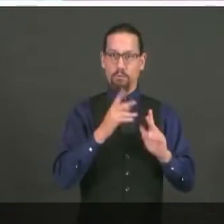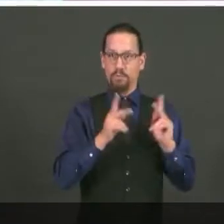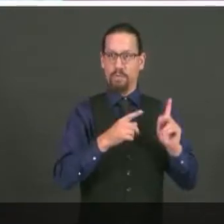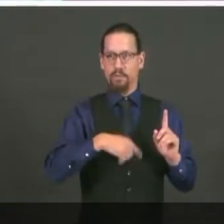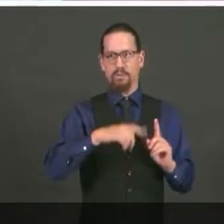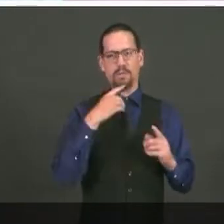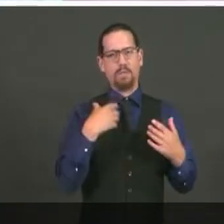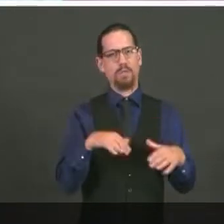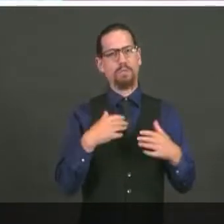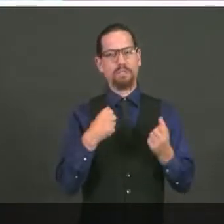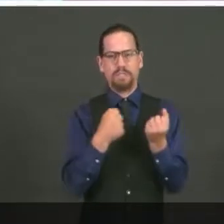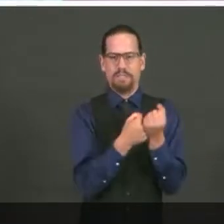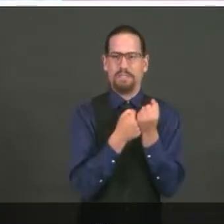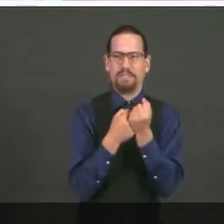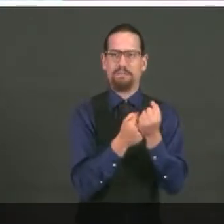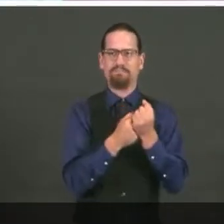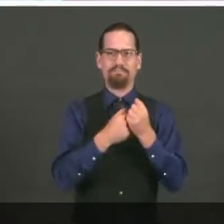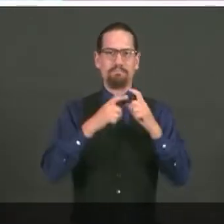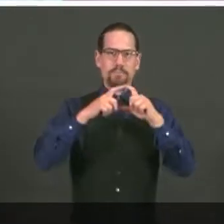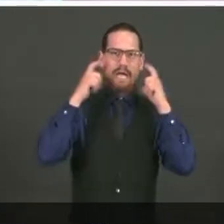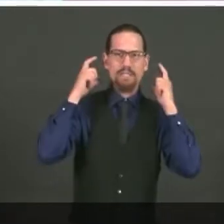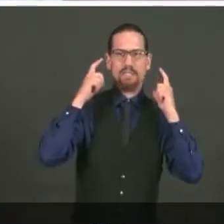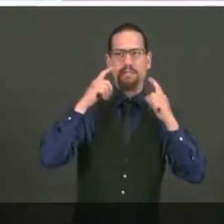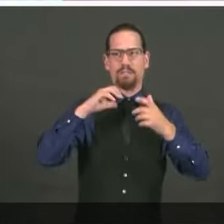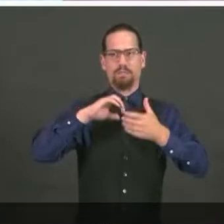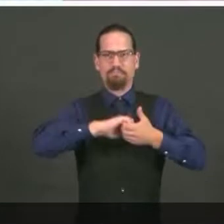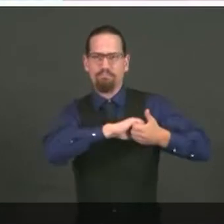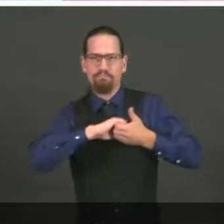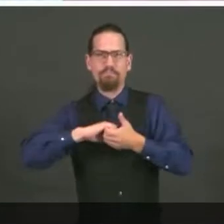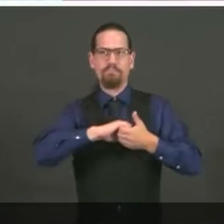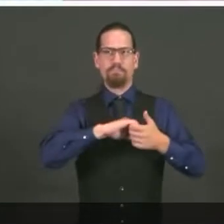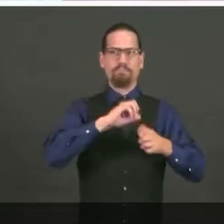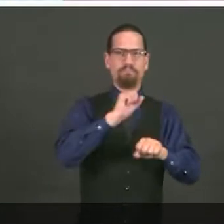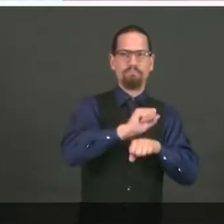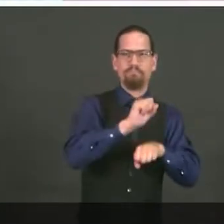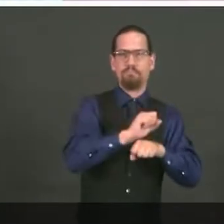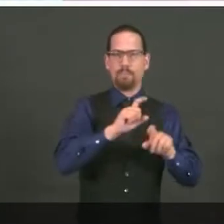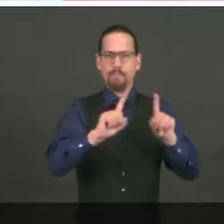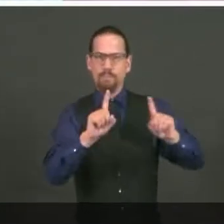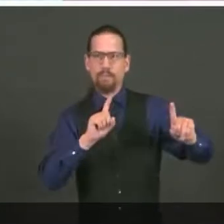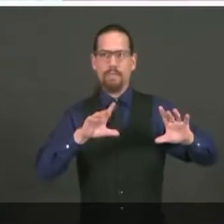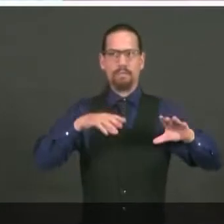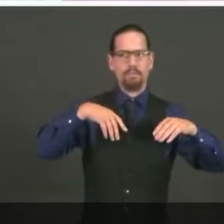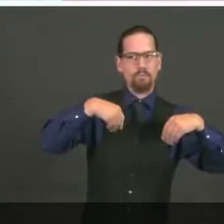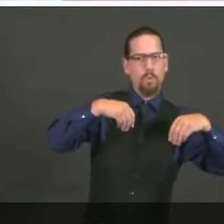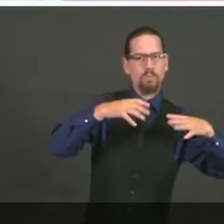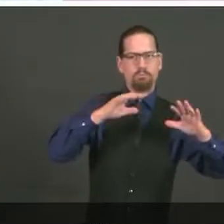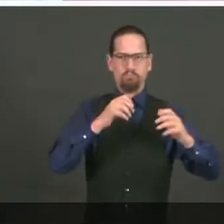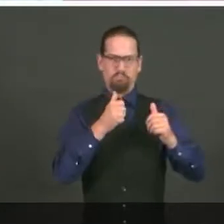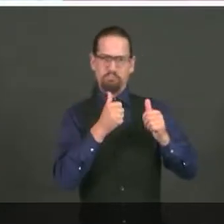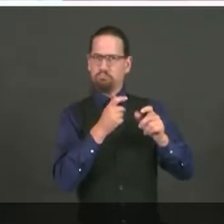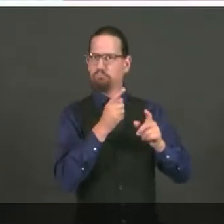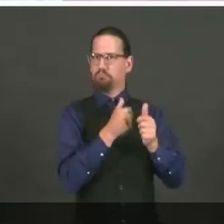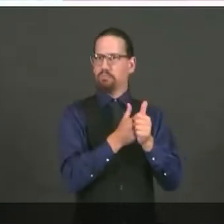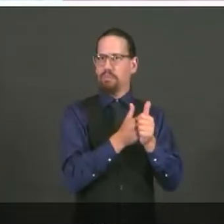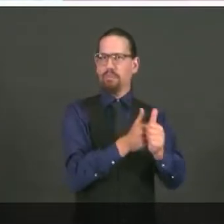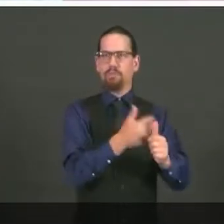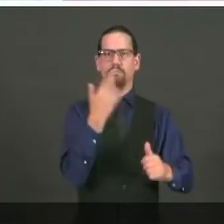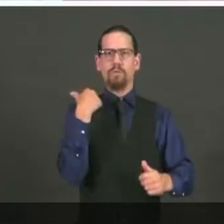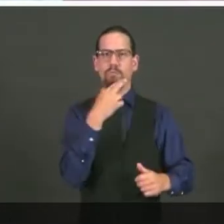together. Mask compliance is there. Mask wearing in retail is good. We haven't had as many problems in restaurants and